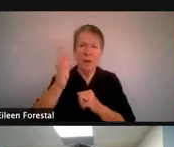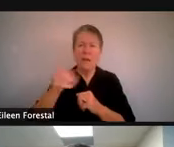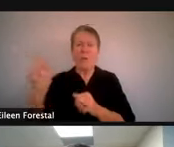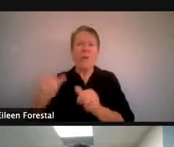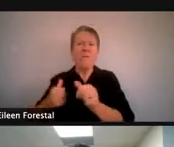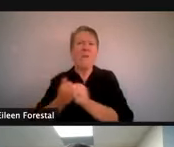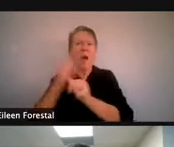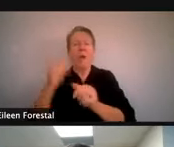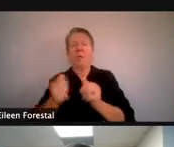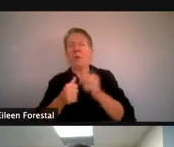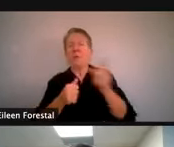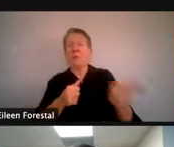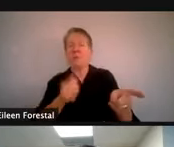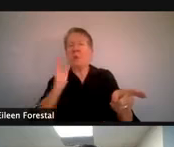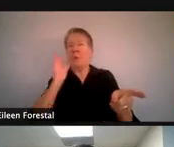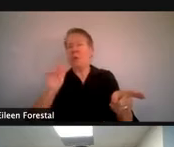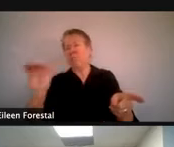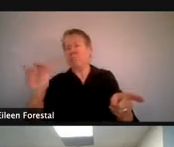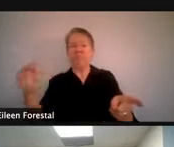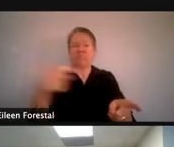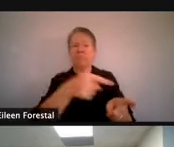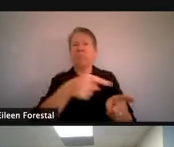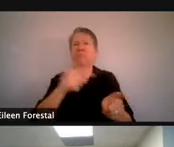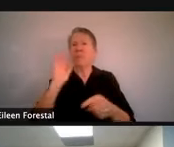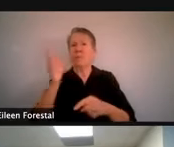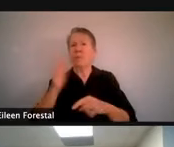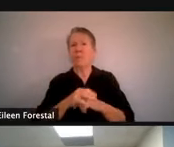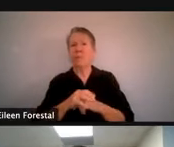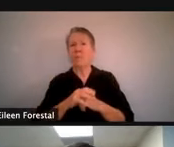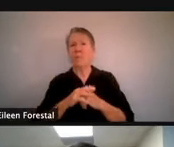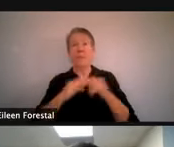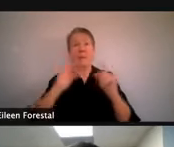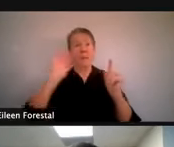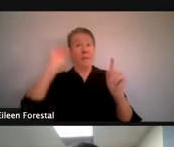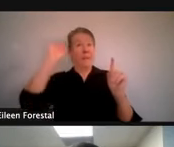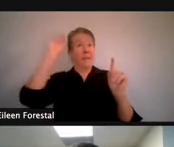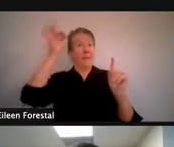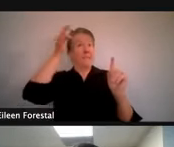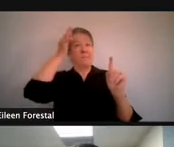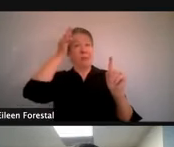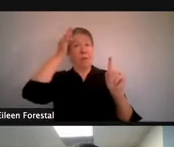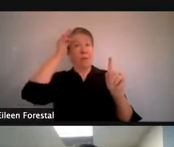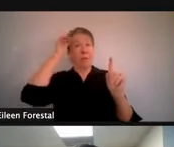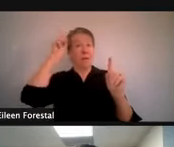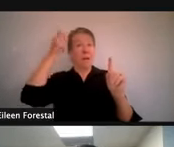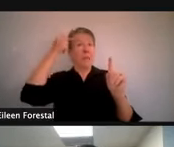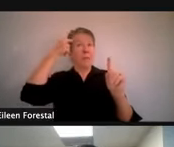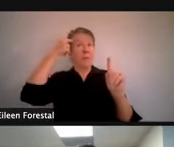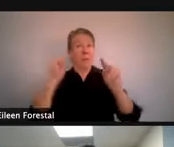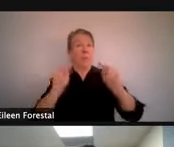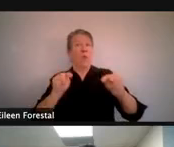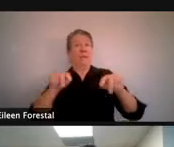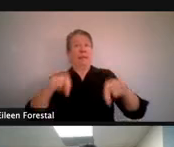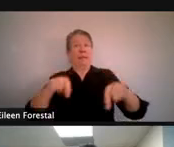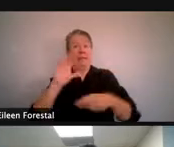But suffice it to say, the feds are all over it, and as are we. Thank you. Thank you.